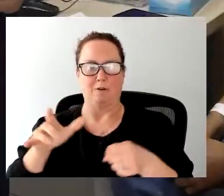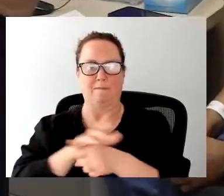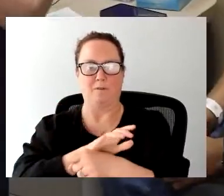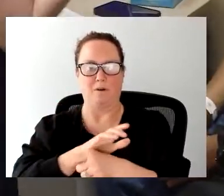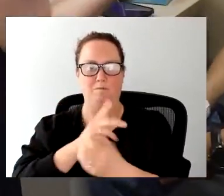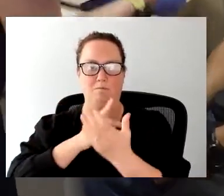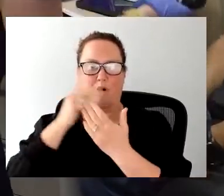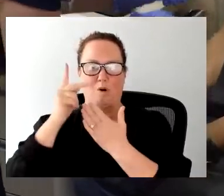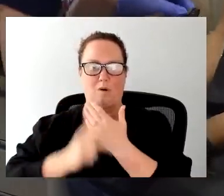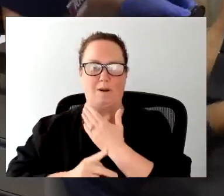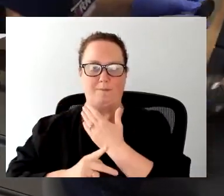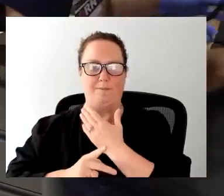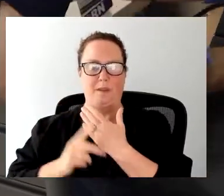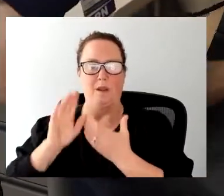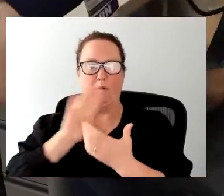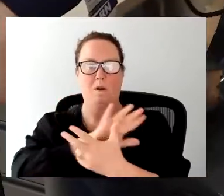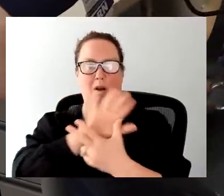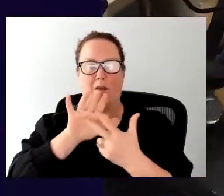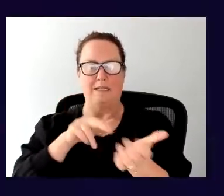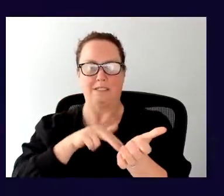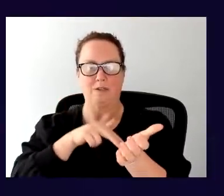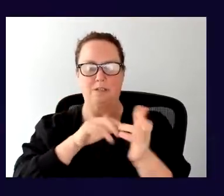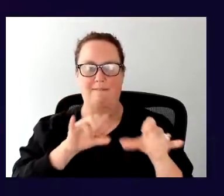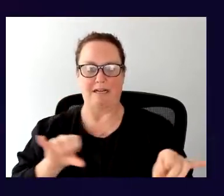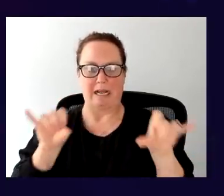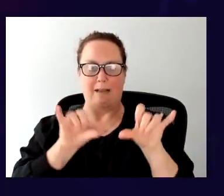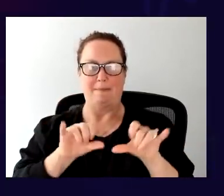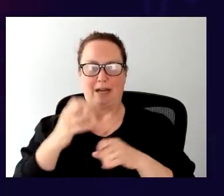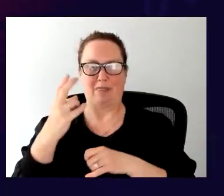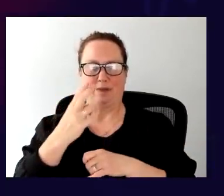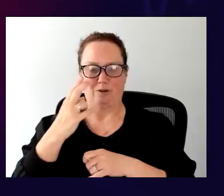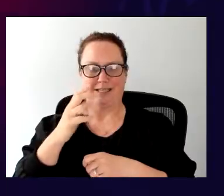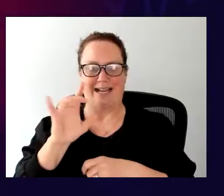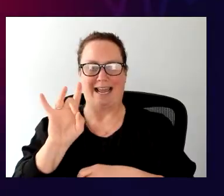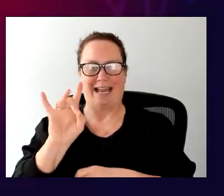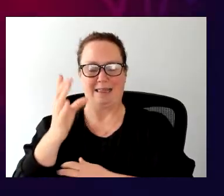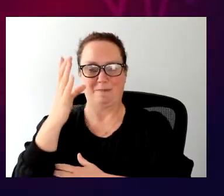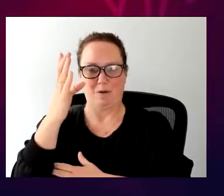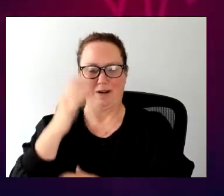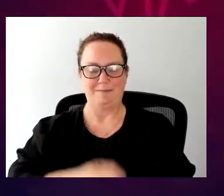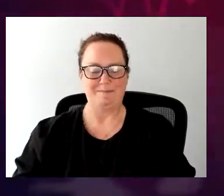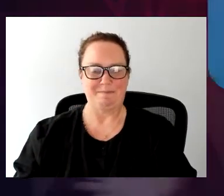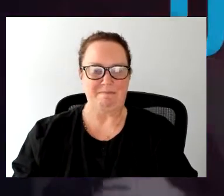program. What all these nurses have in common, Thursday at 8 a.m.